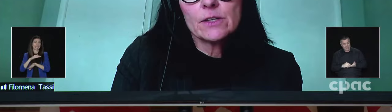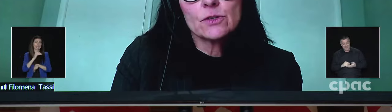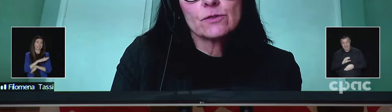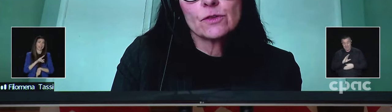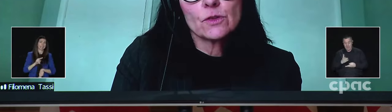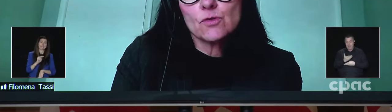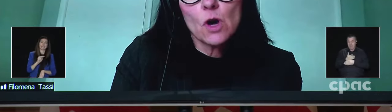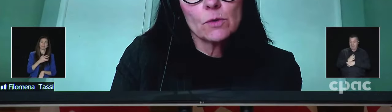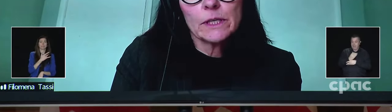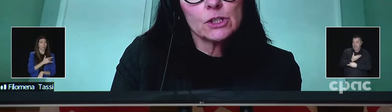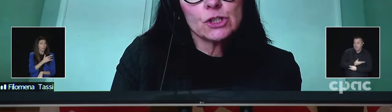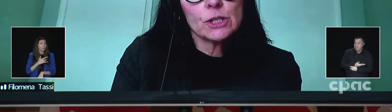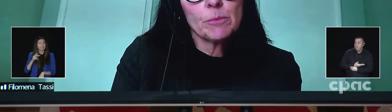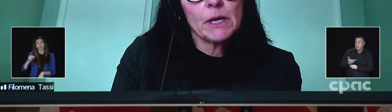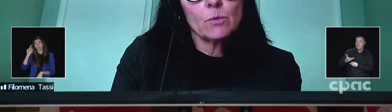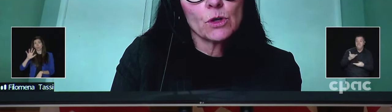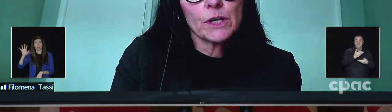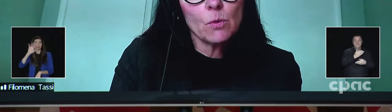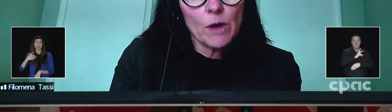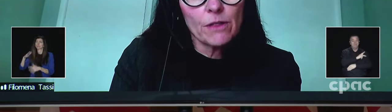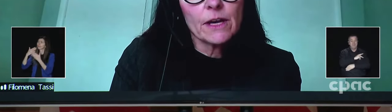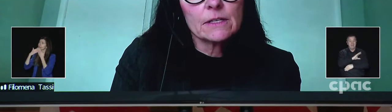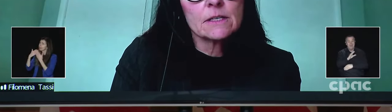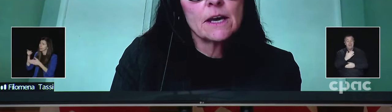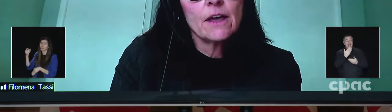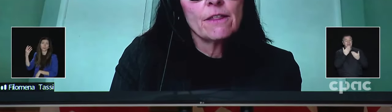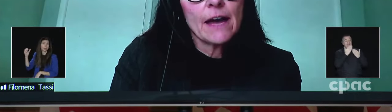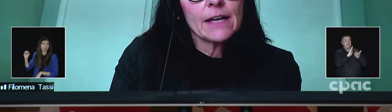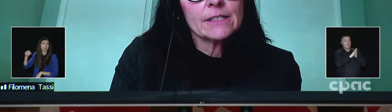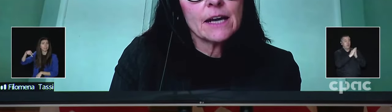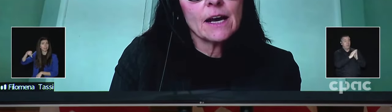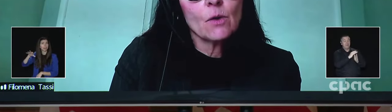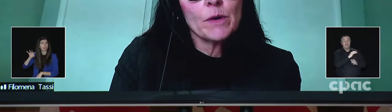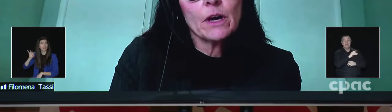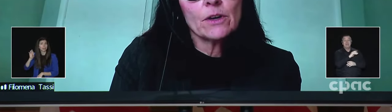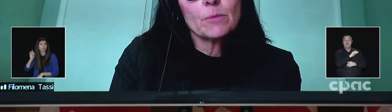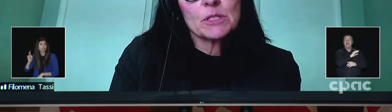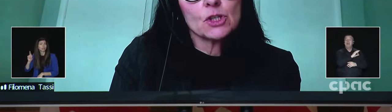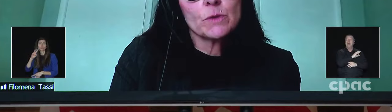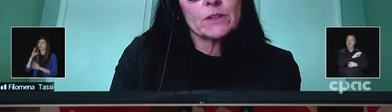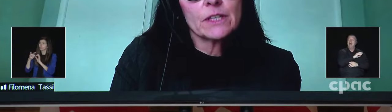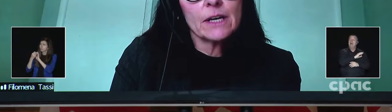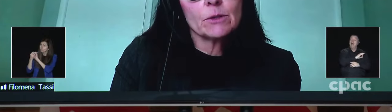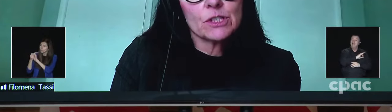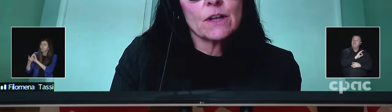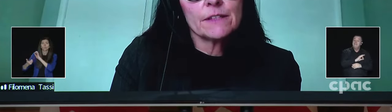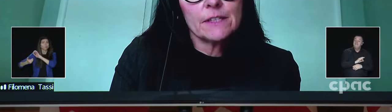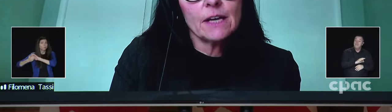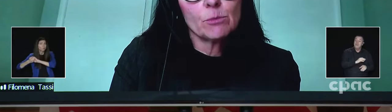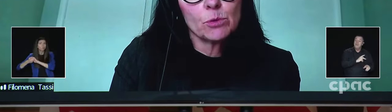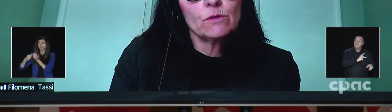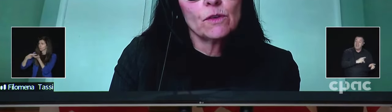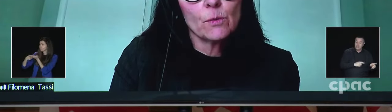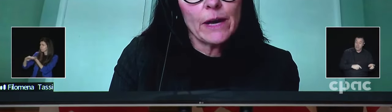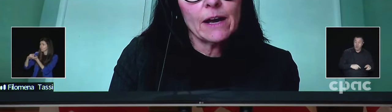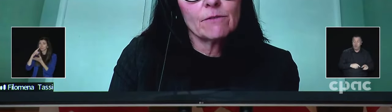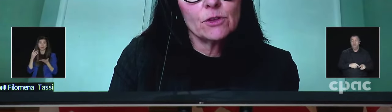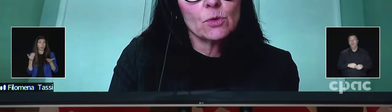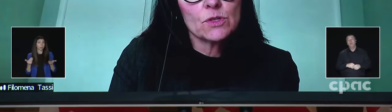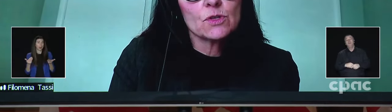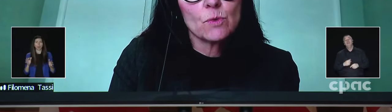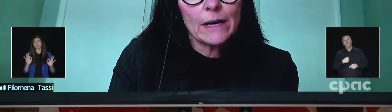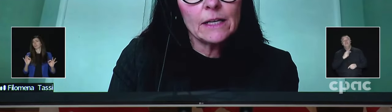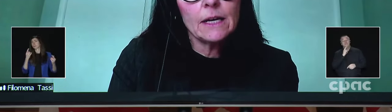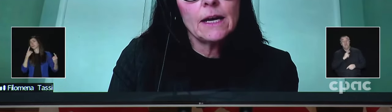thank Pfizer for the strong relationship in working with us that we are in the position we are today, which is on the day of approval that we have